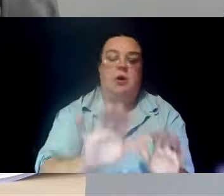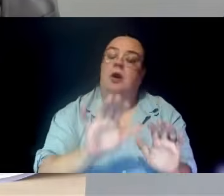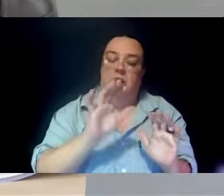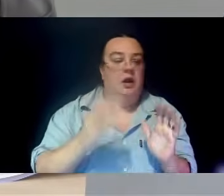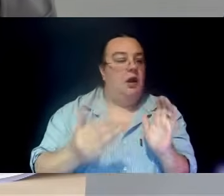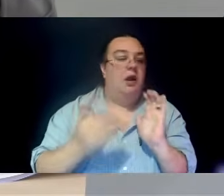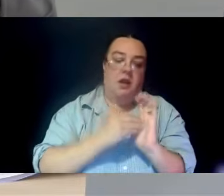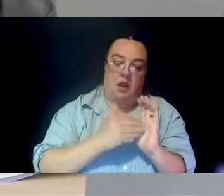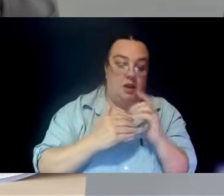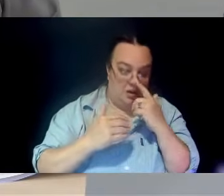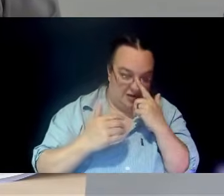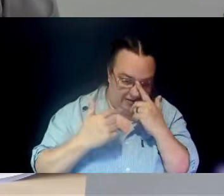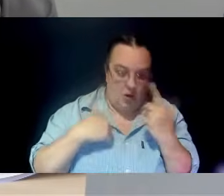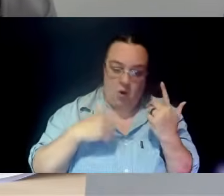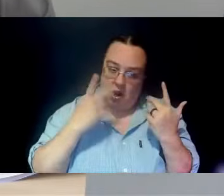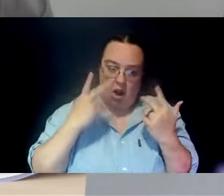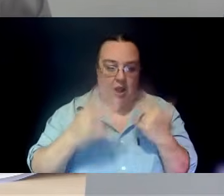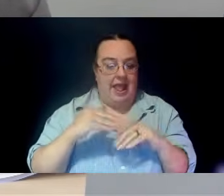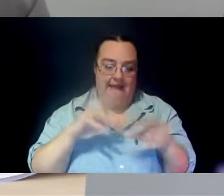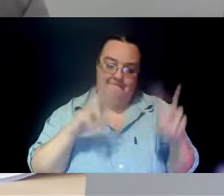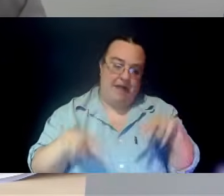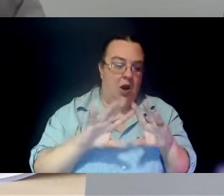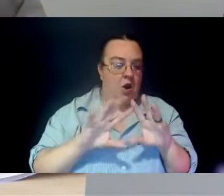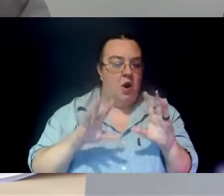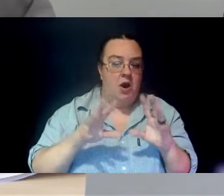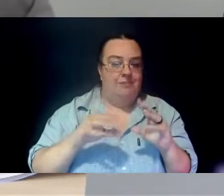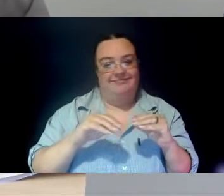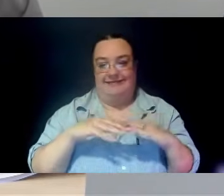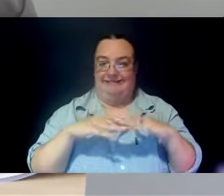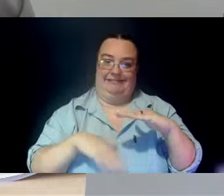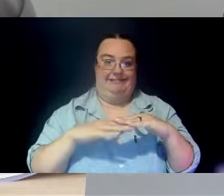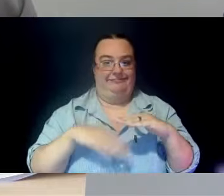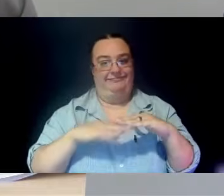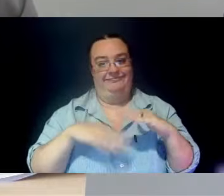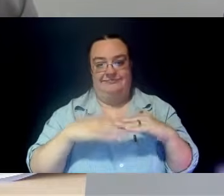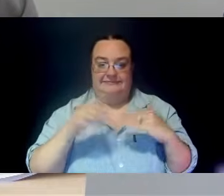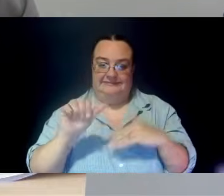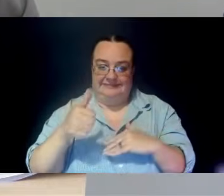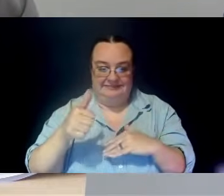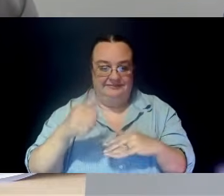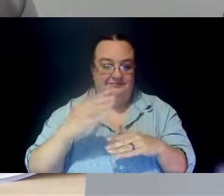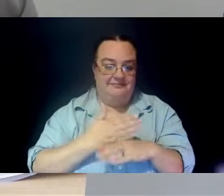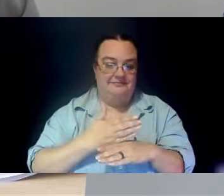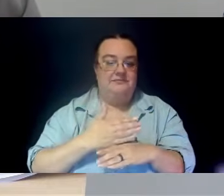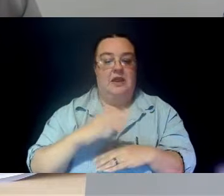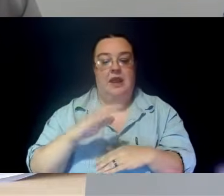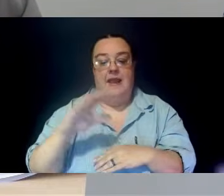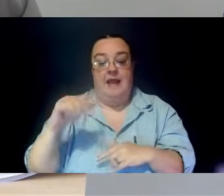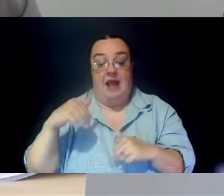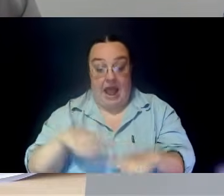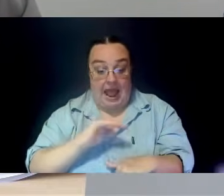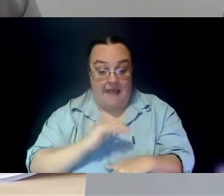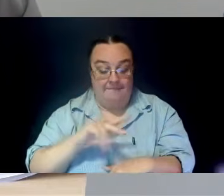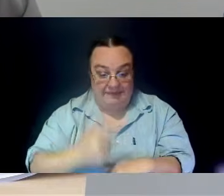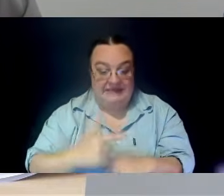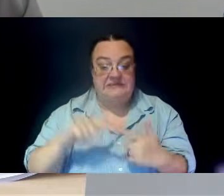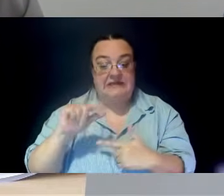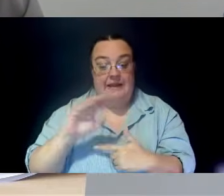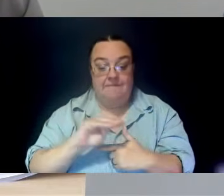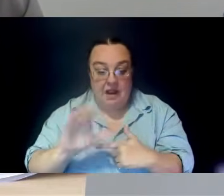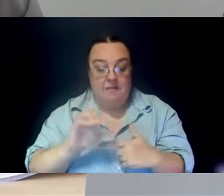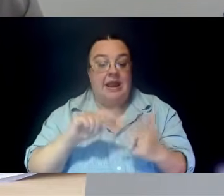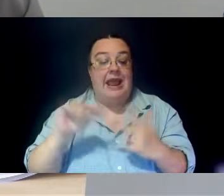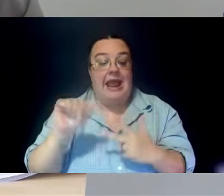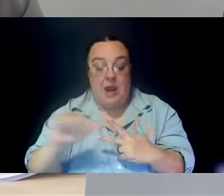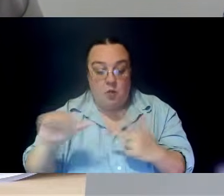monitoring no less than 10 in the county, between the county, Montgomery, Anne Arundel, Baltimore City, and D.C. over this weekend. So